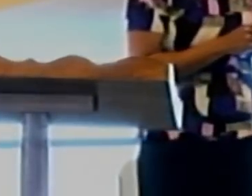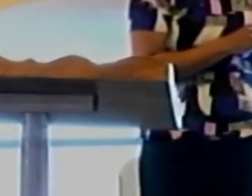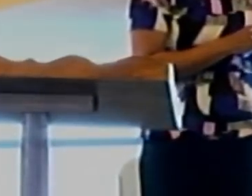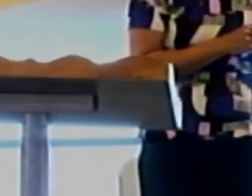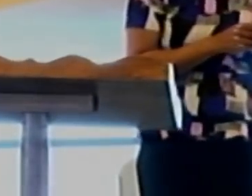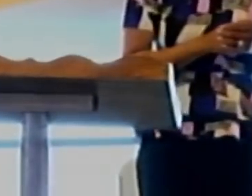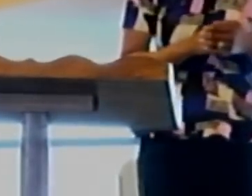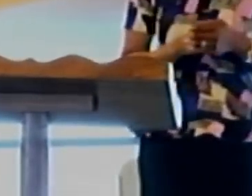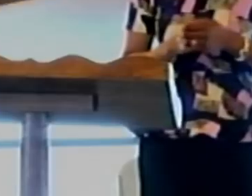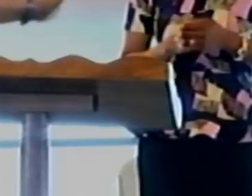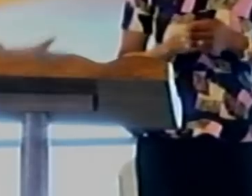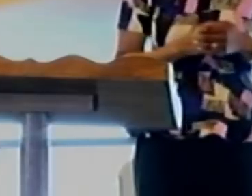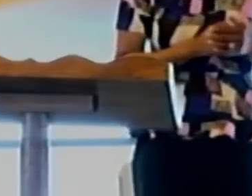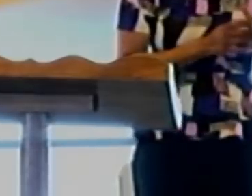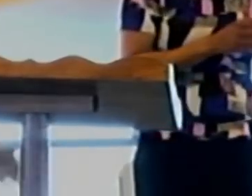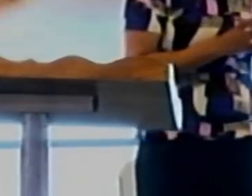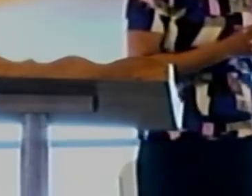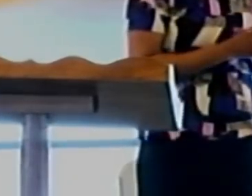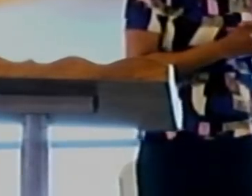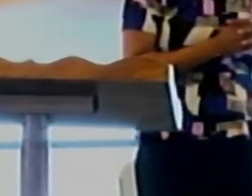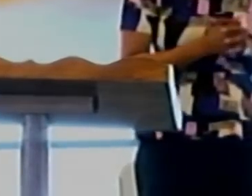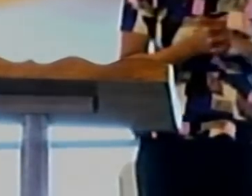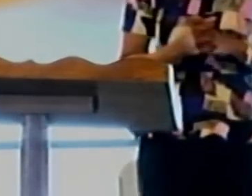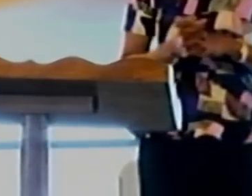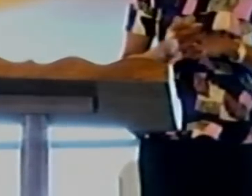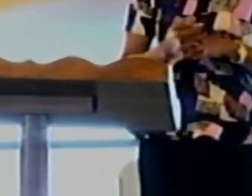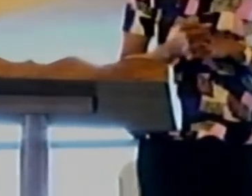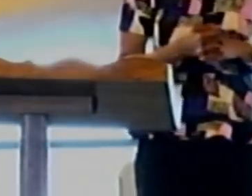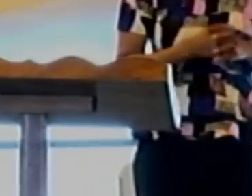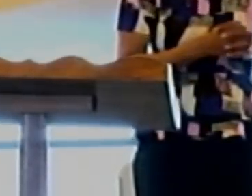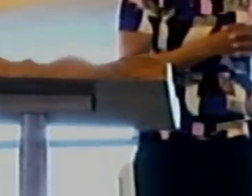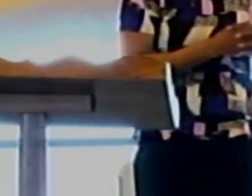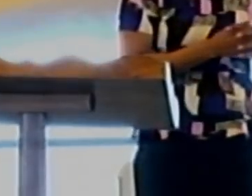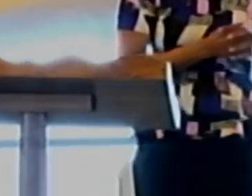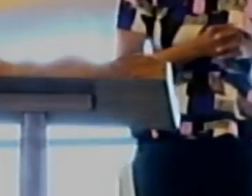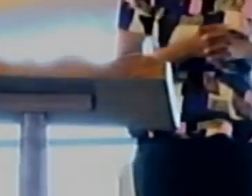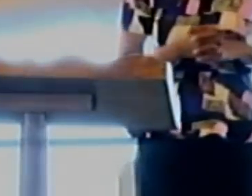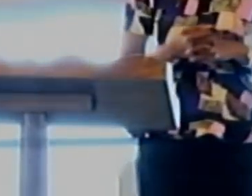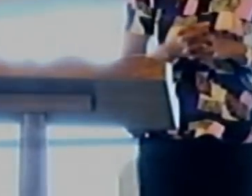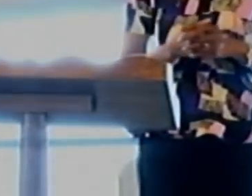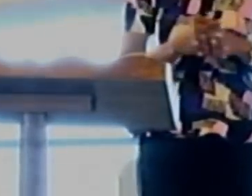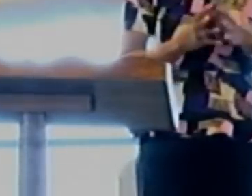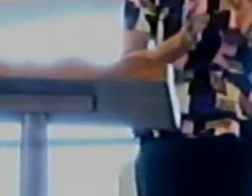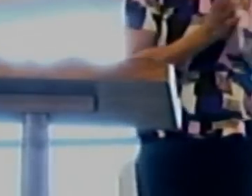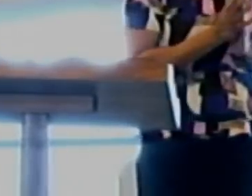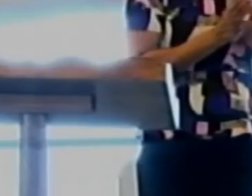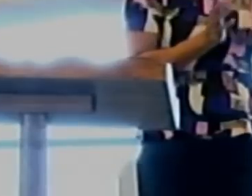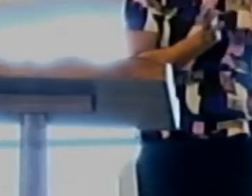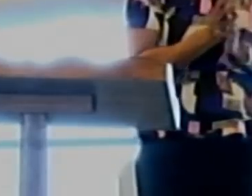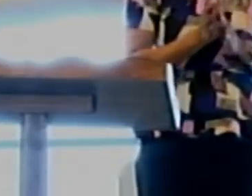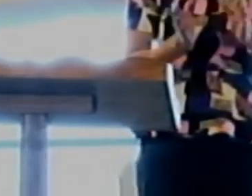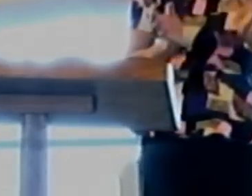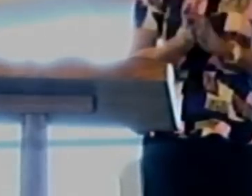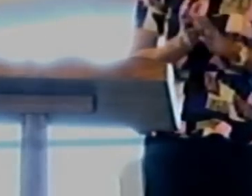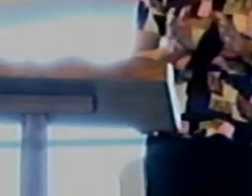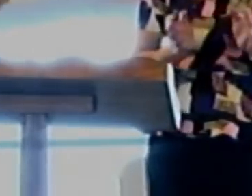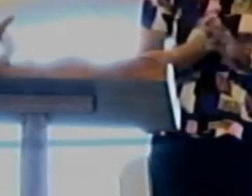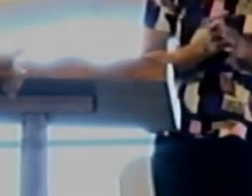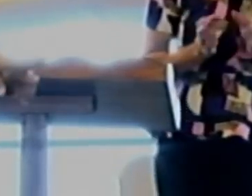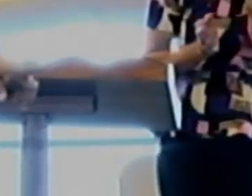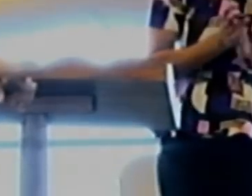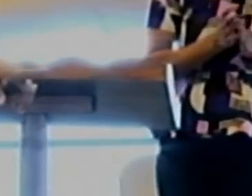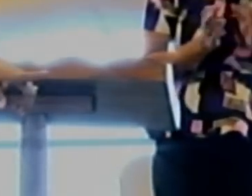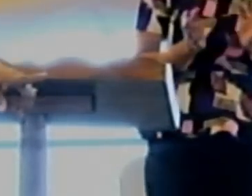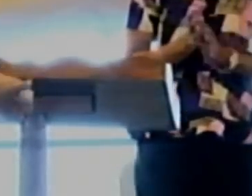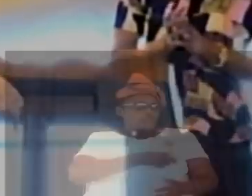How great is his name. He's highly exalted. So let us worship our God. Let us not be